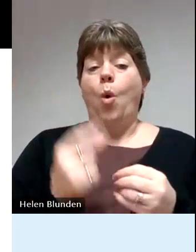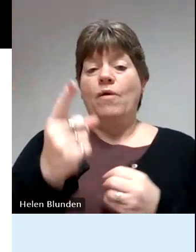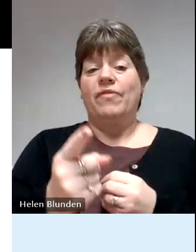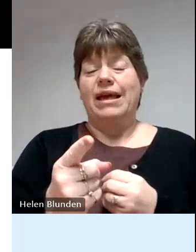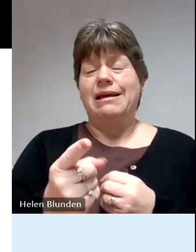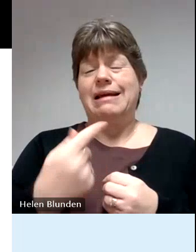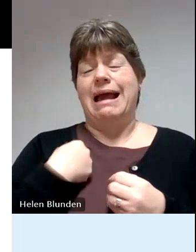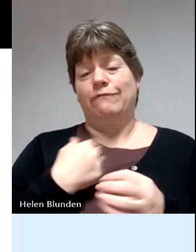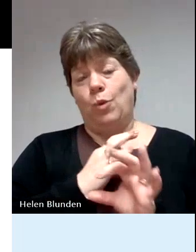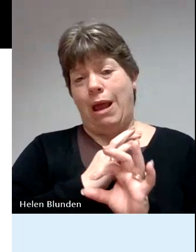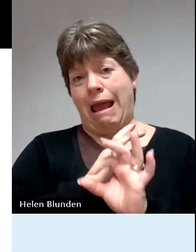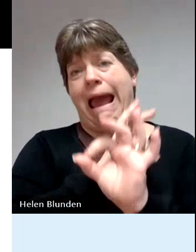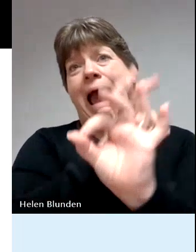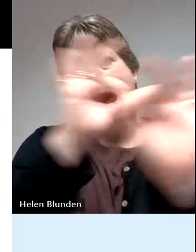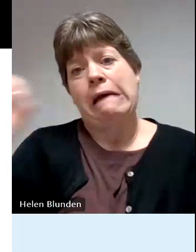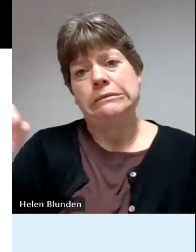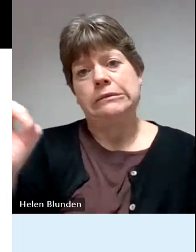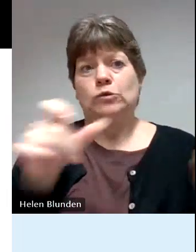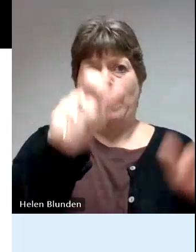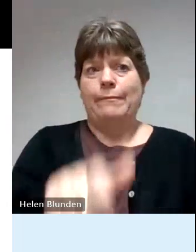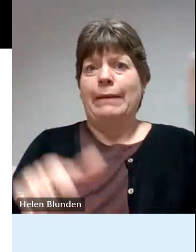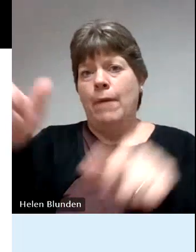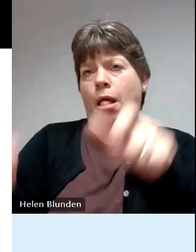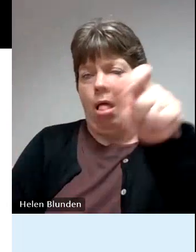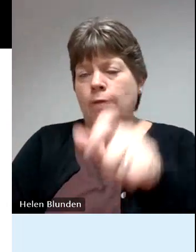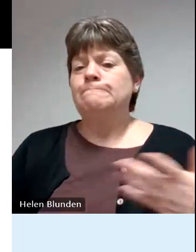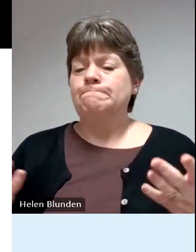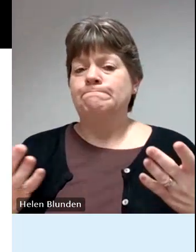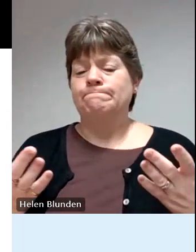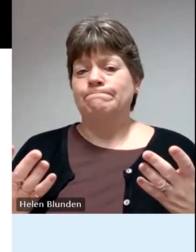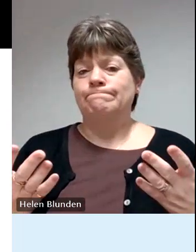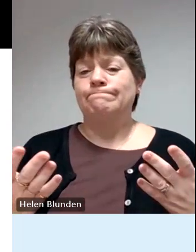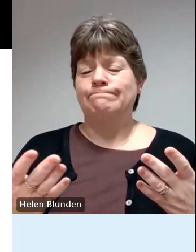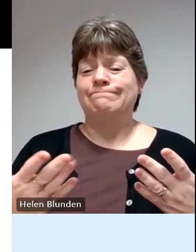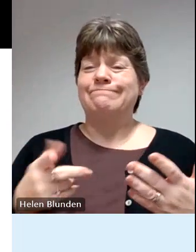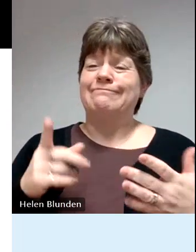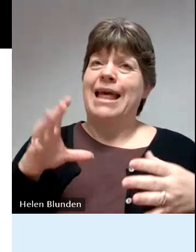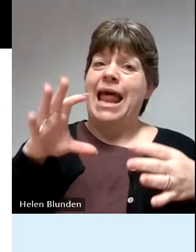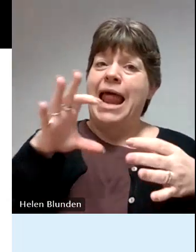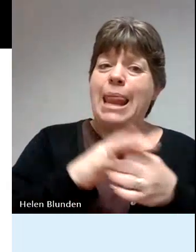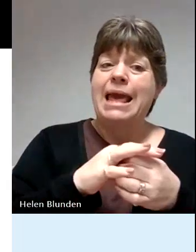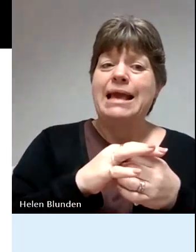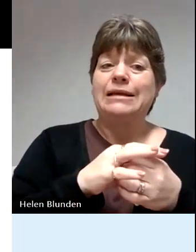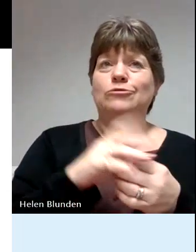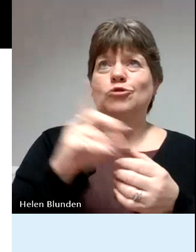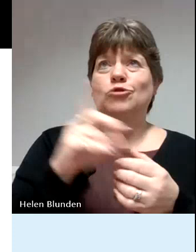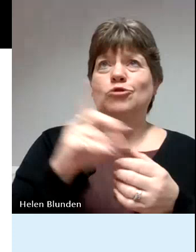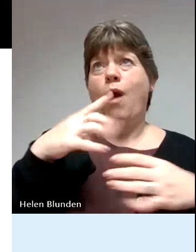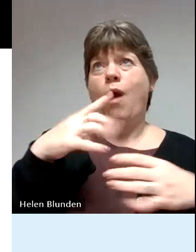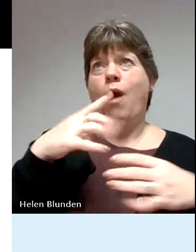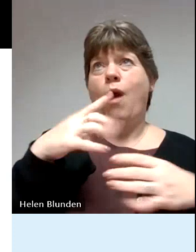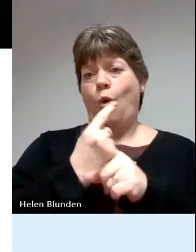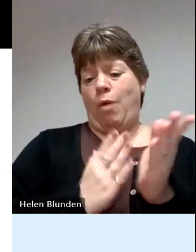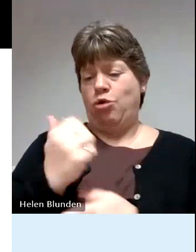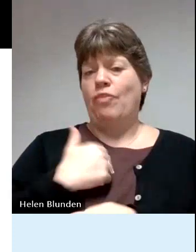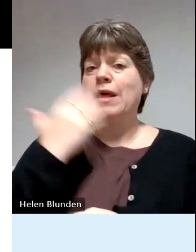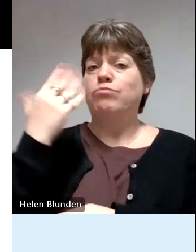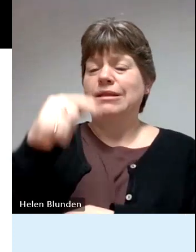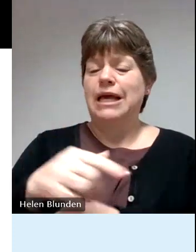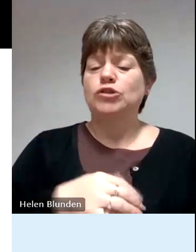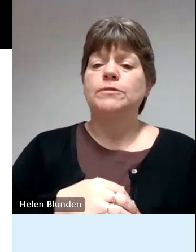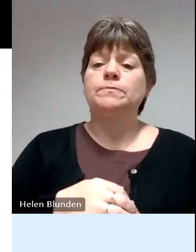ask to our population, and that is around some of the themes that I've touched on already during this